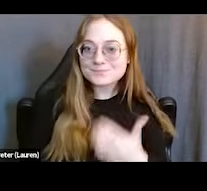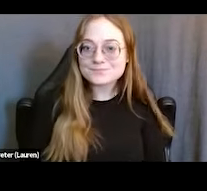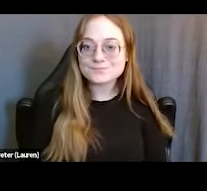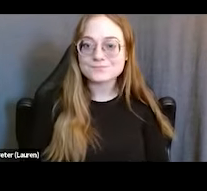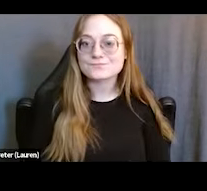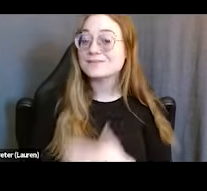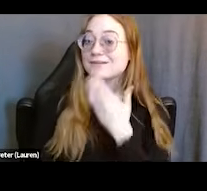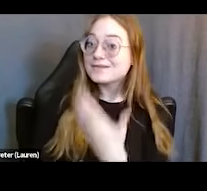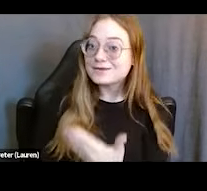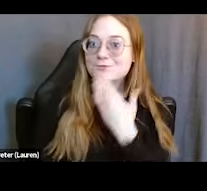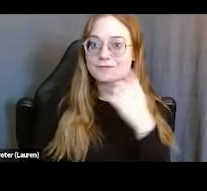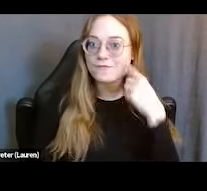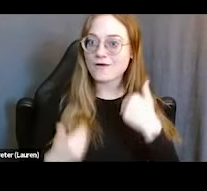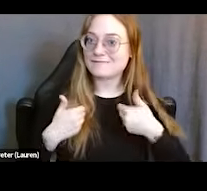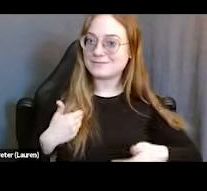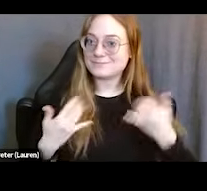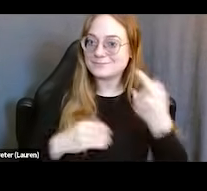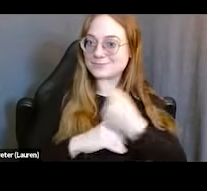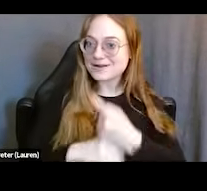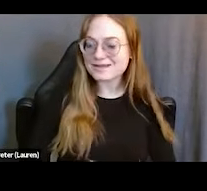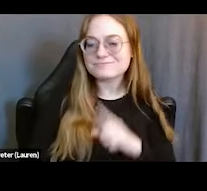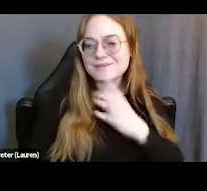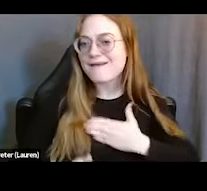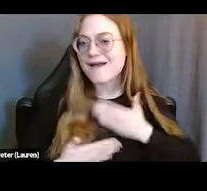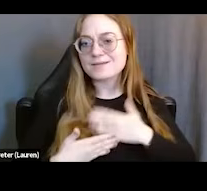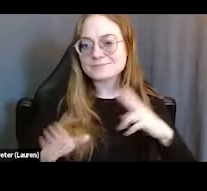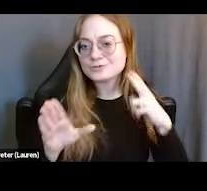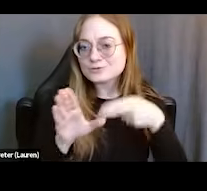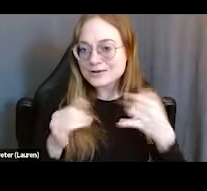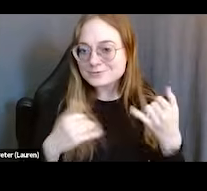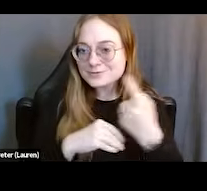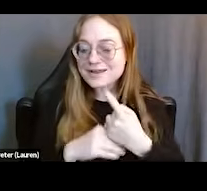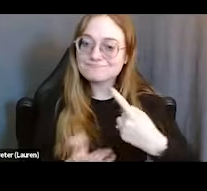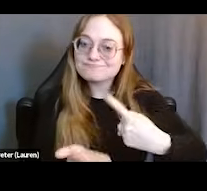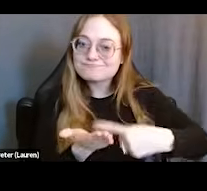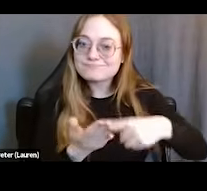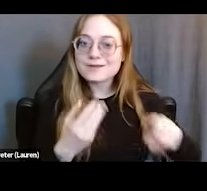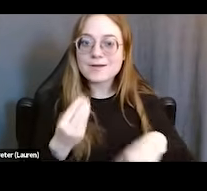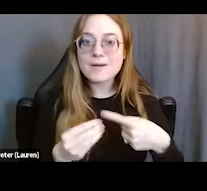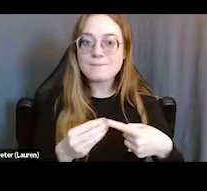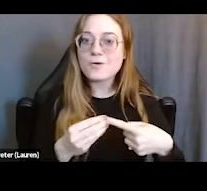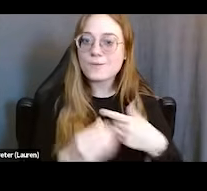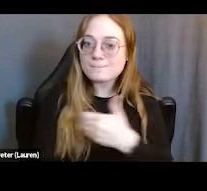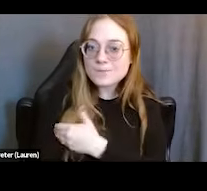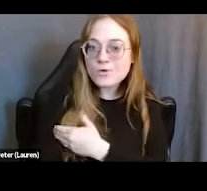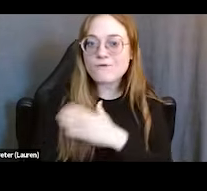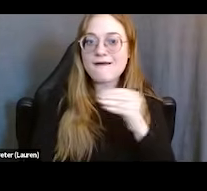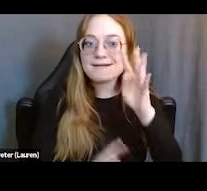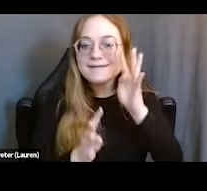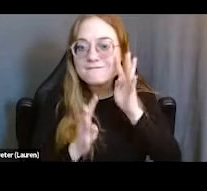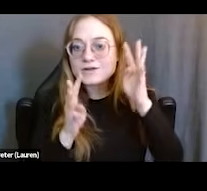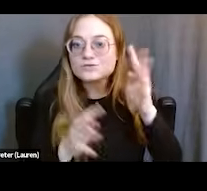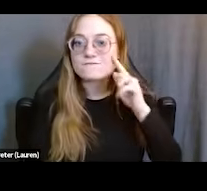Thank you, and thank you for having me today. I'm really happy to join and to talk about the power and the innovation of